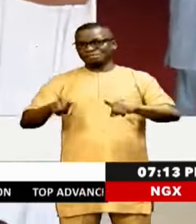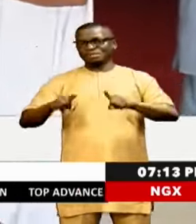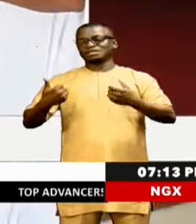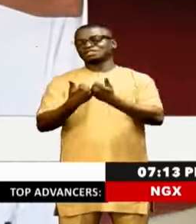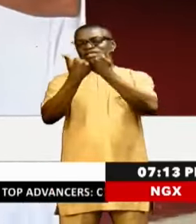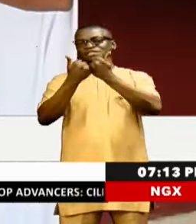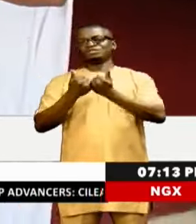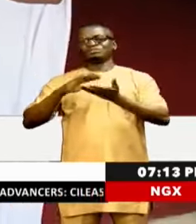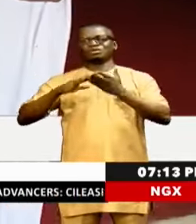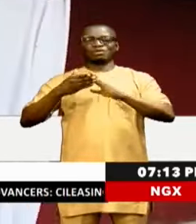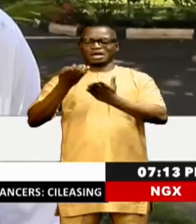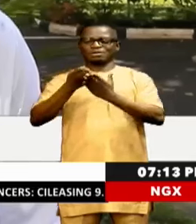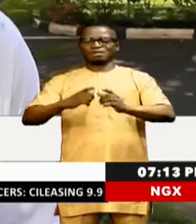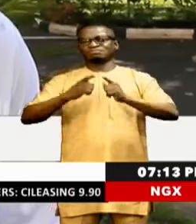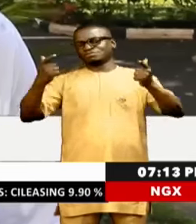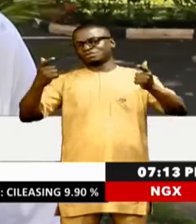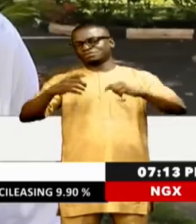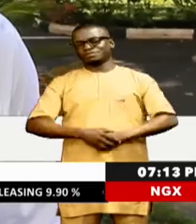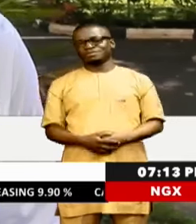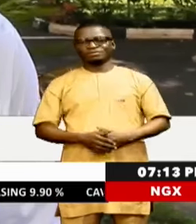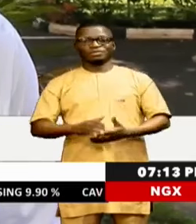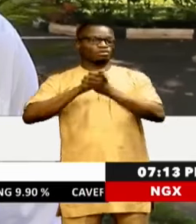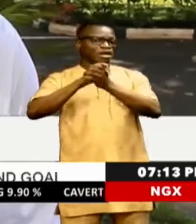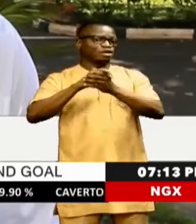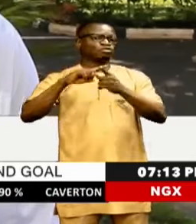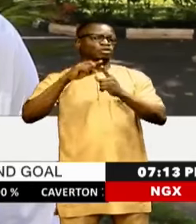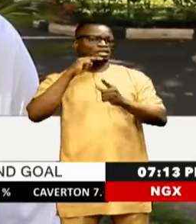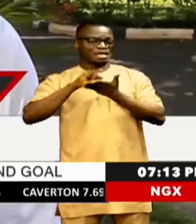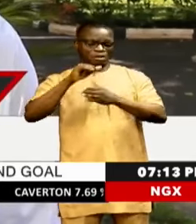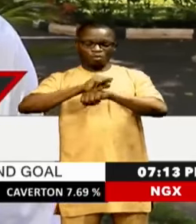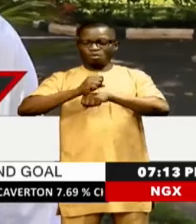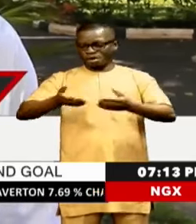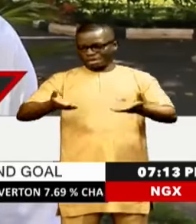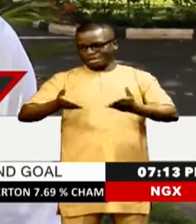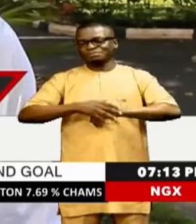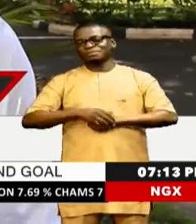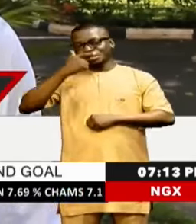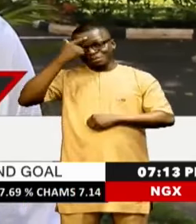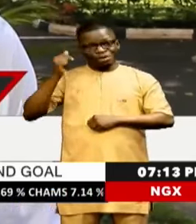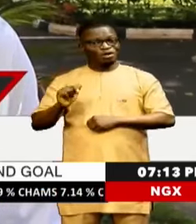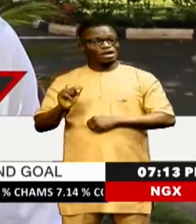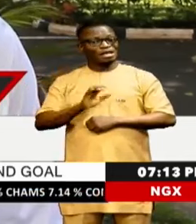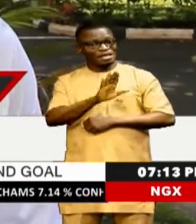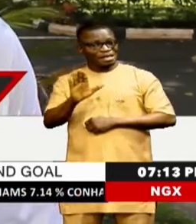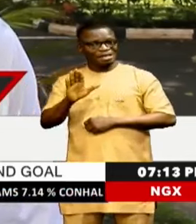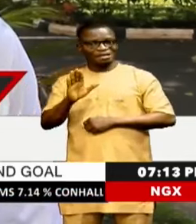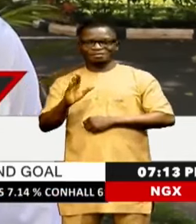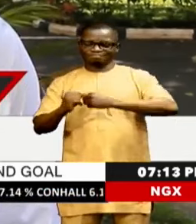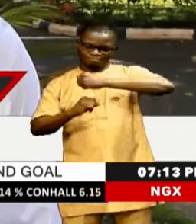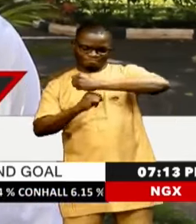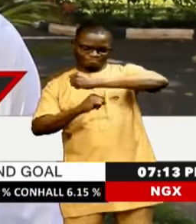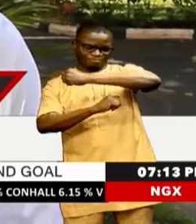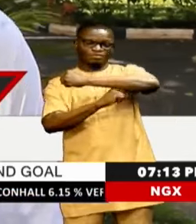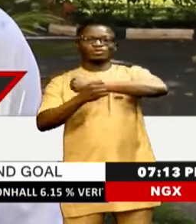continental economic giant. We congratulate the Nigerians that are working here because they are the bedrock of the organization.